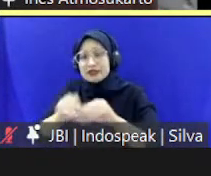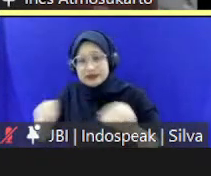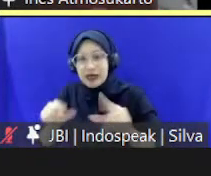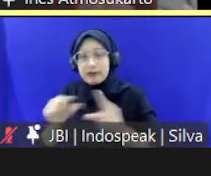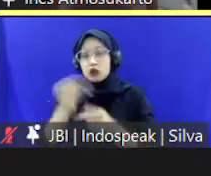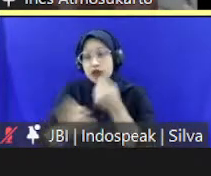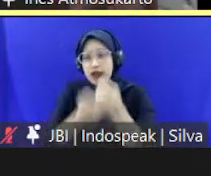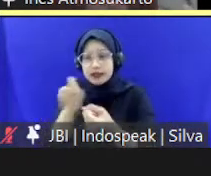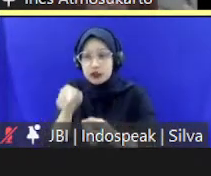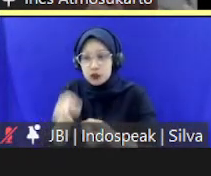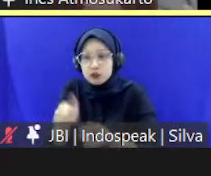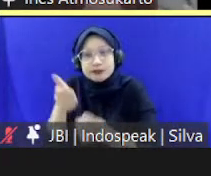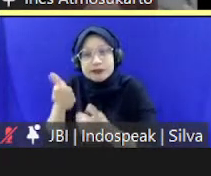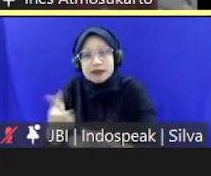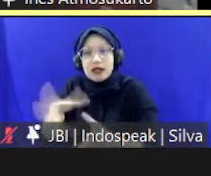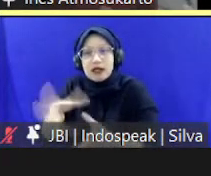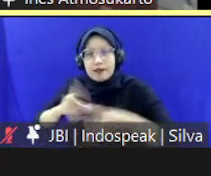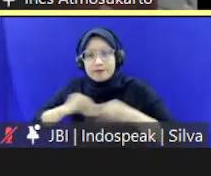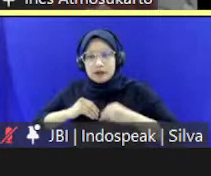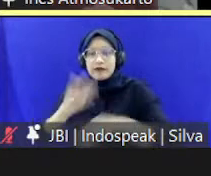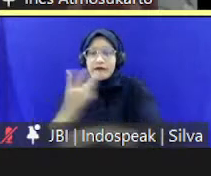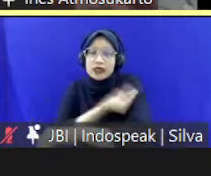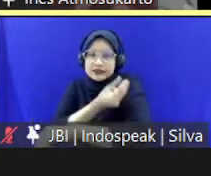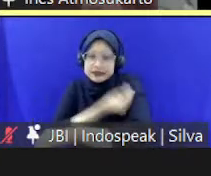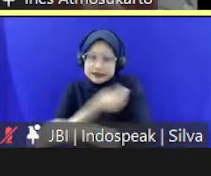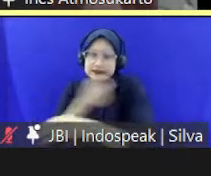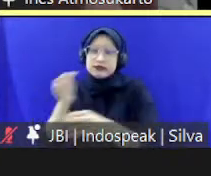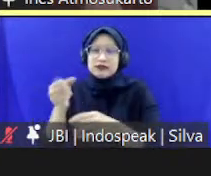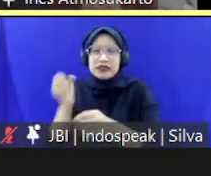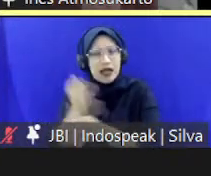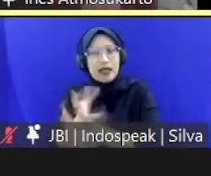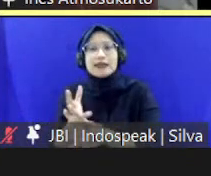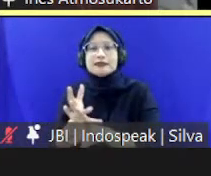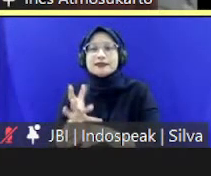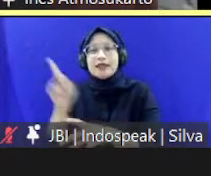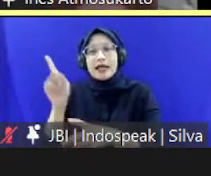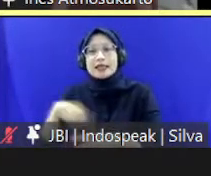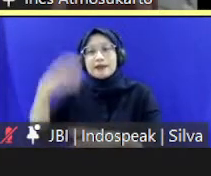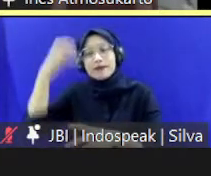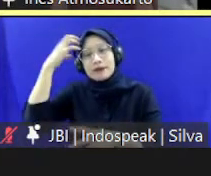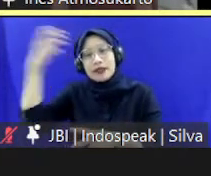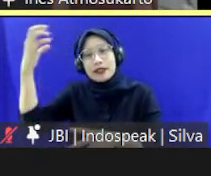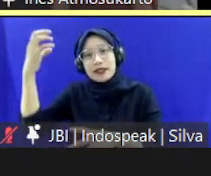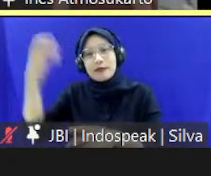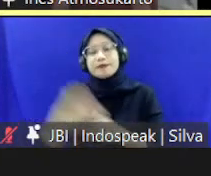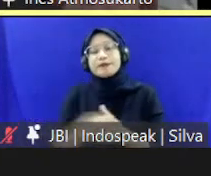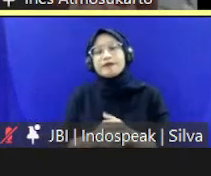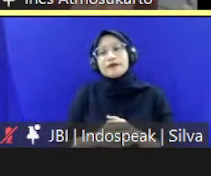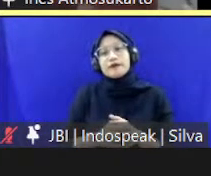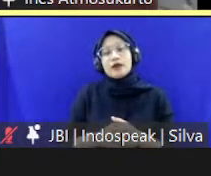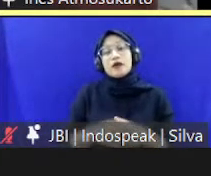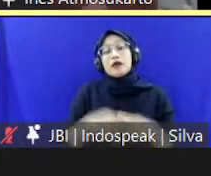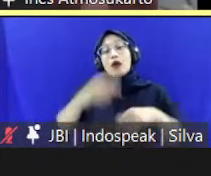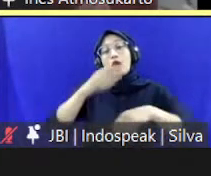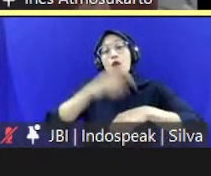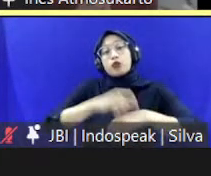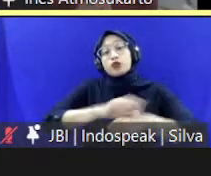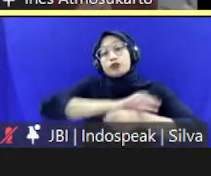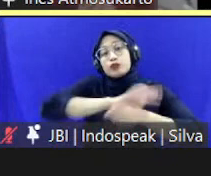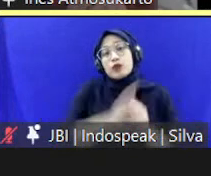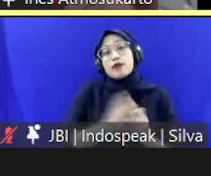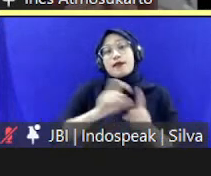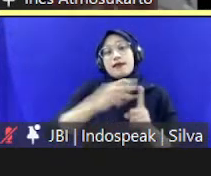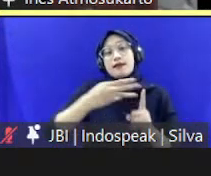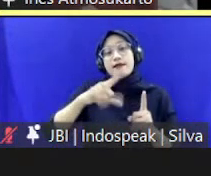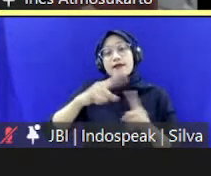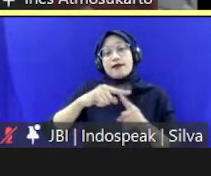supposed to be given only to the healthcare workers. And that was because during the Delta wave, we saw this huge loss